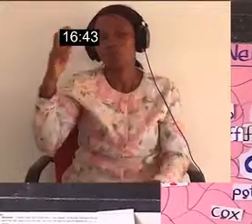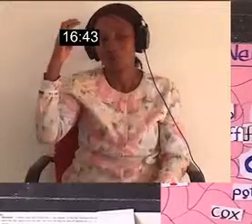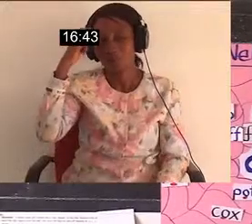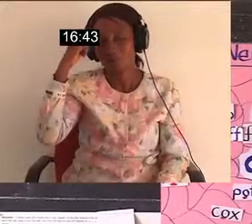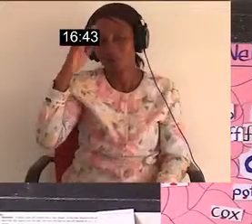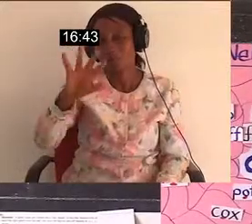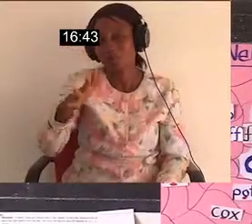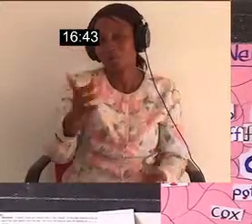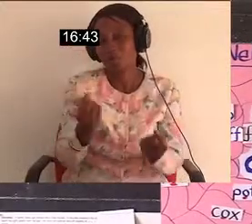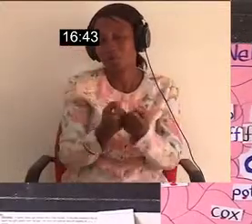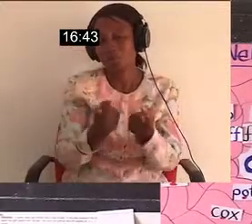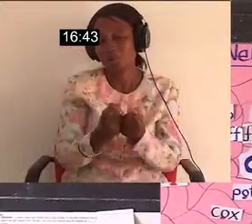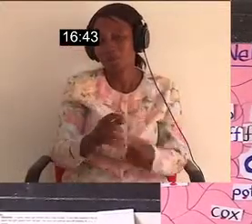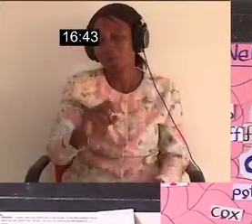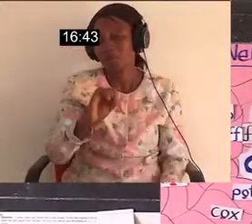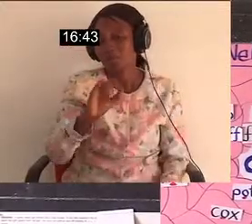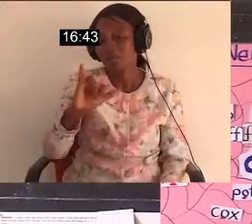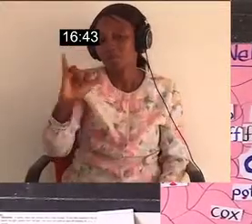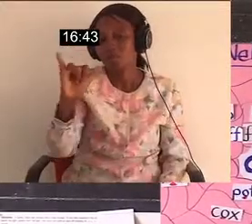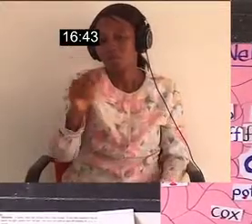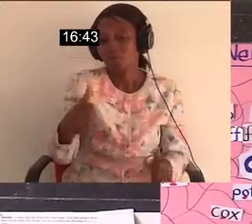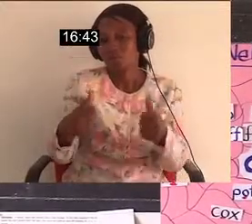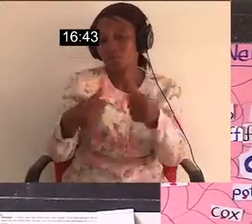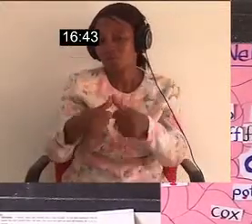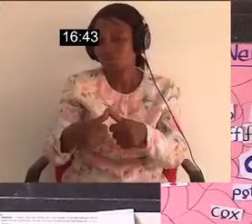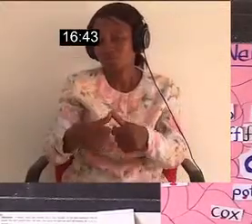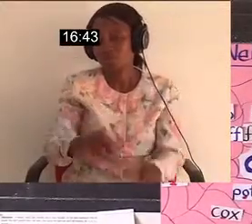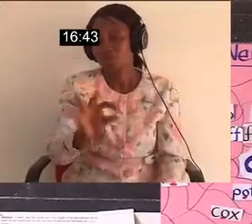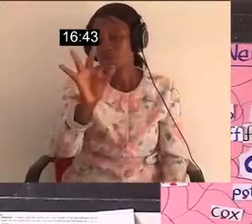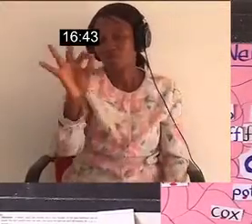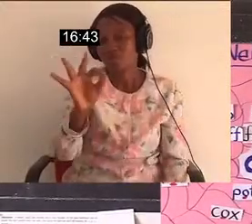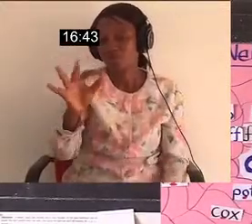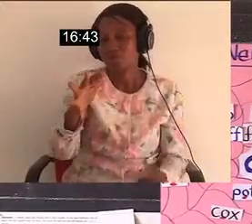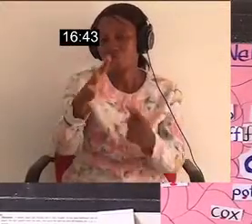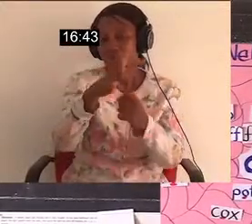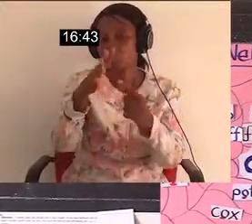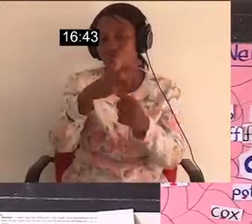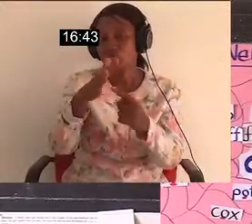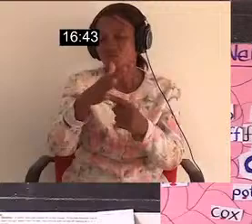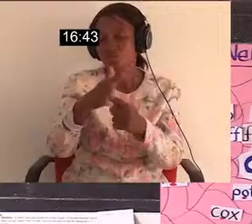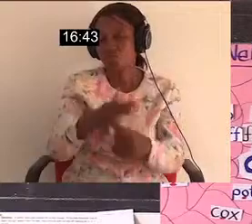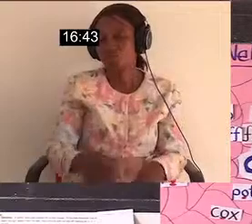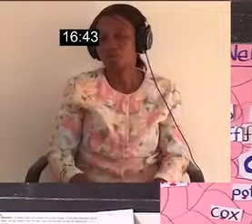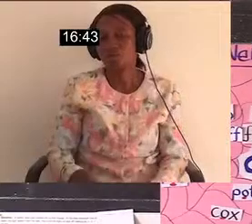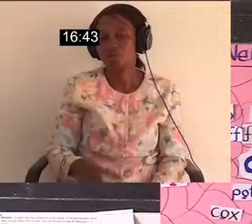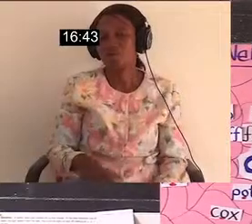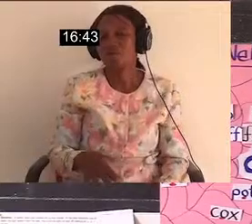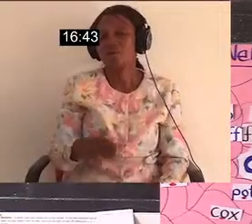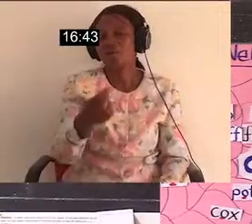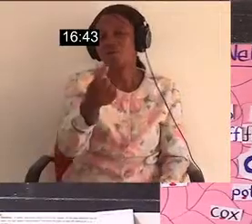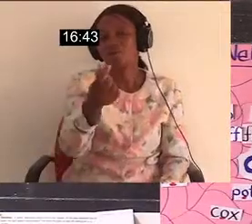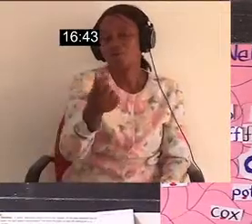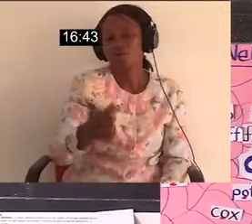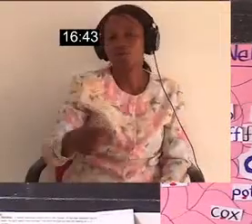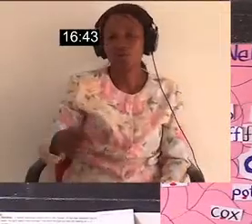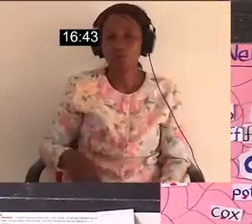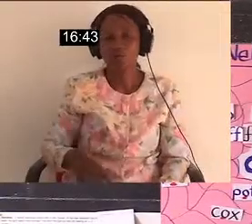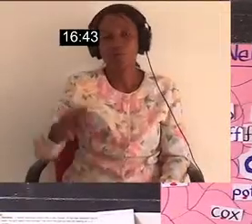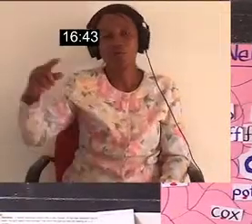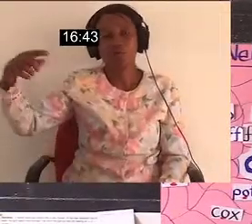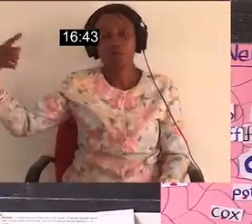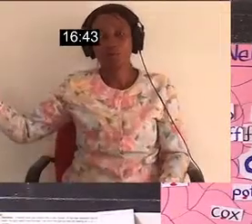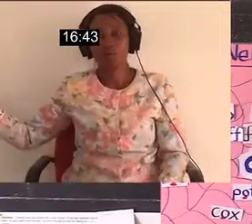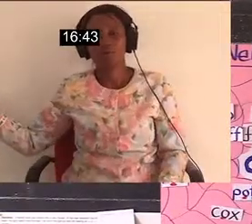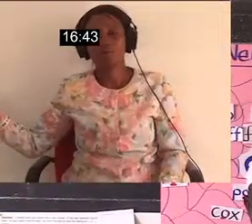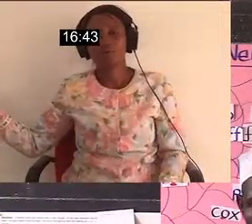something that is related to what I'm saying about the very important of these few